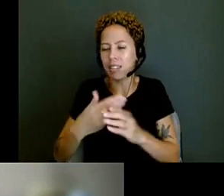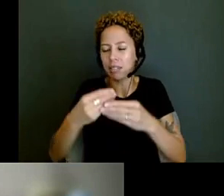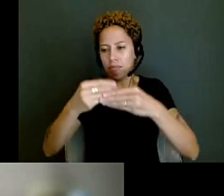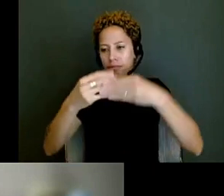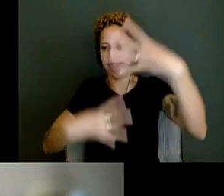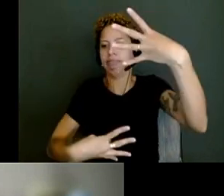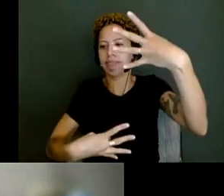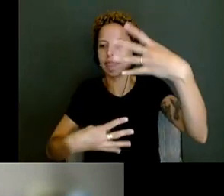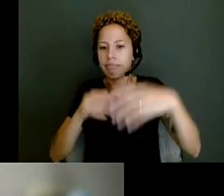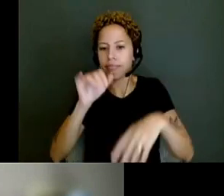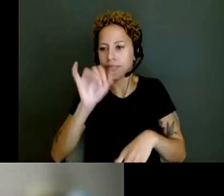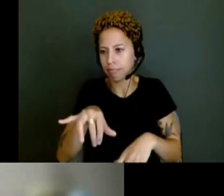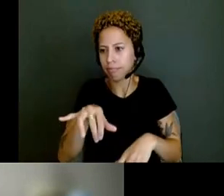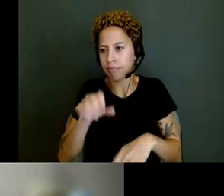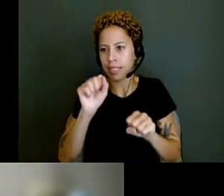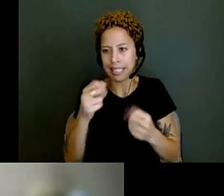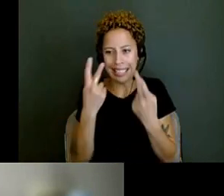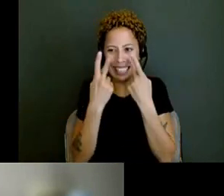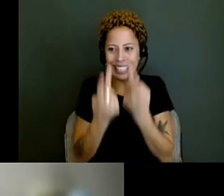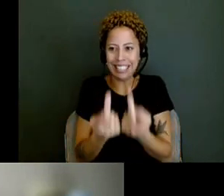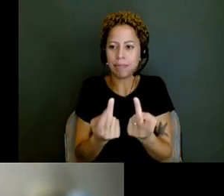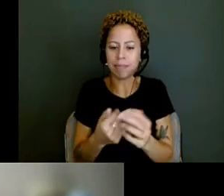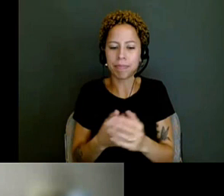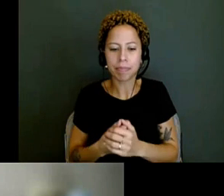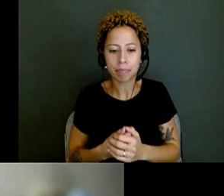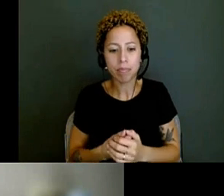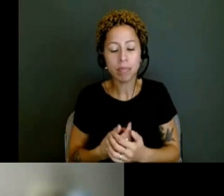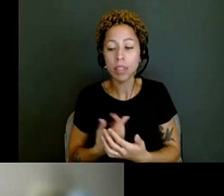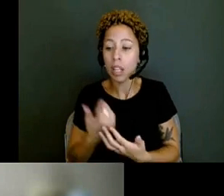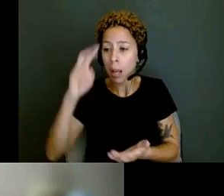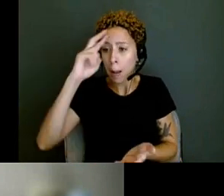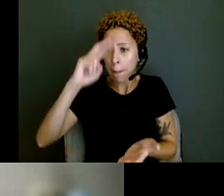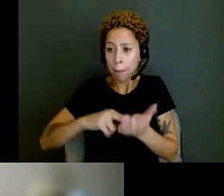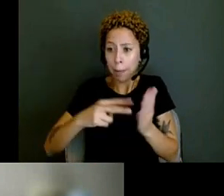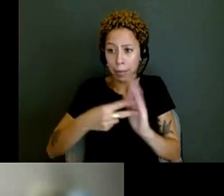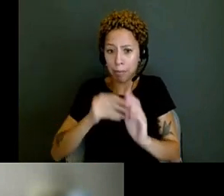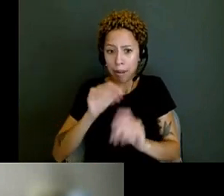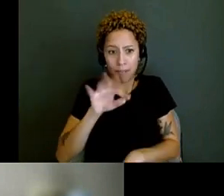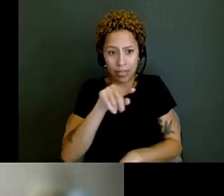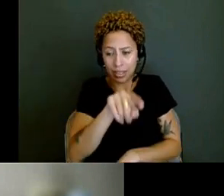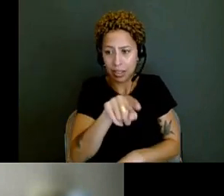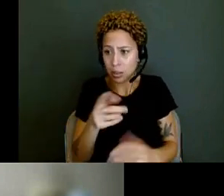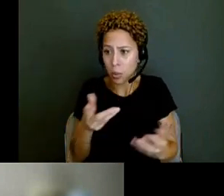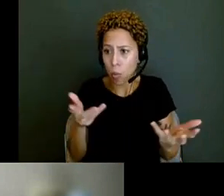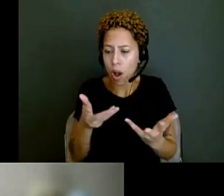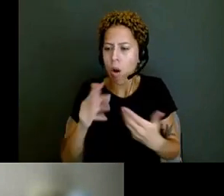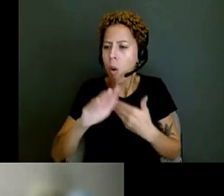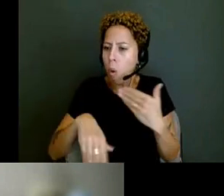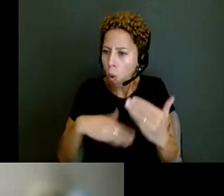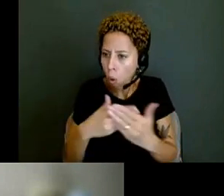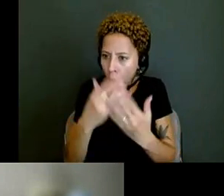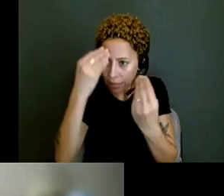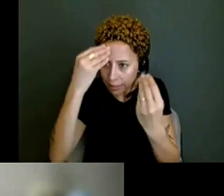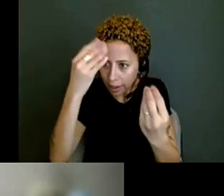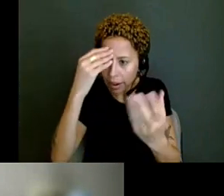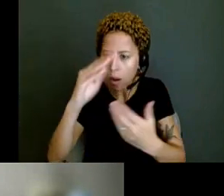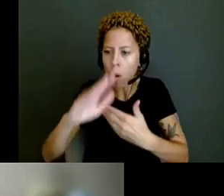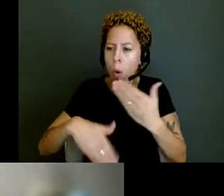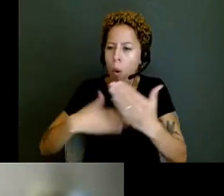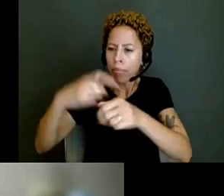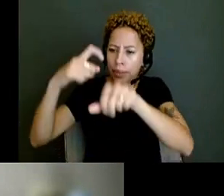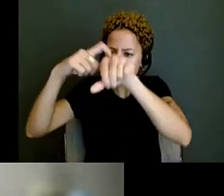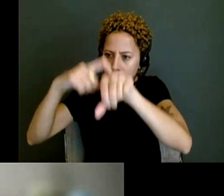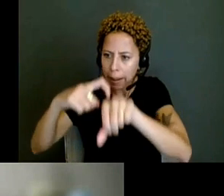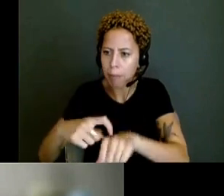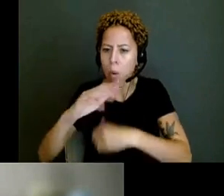whatever documentation, right? Again, this is just all about making sure that you have all the data all the time, and